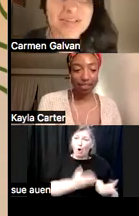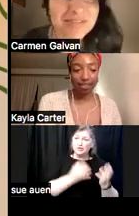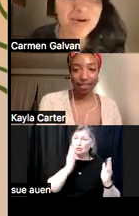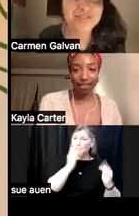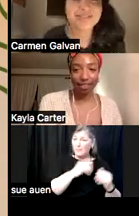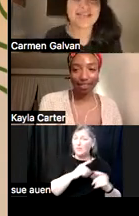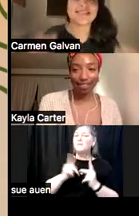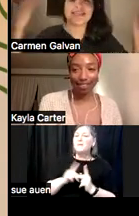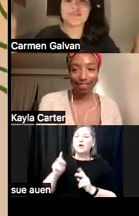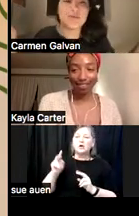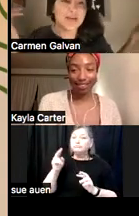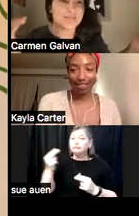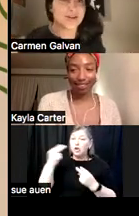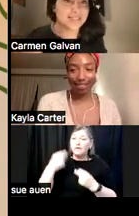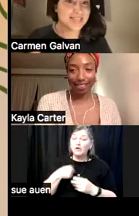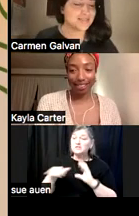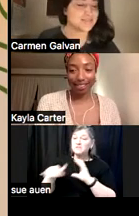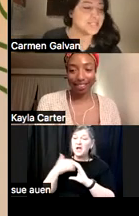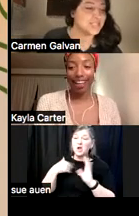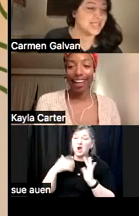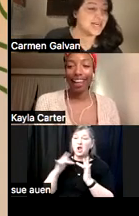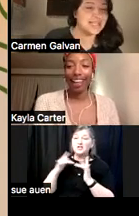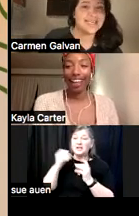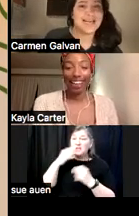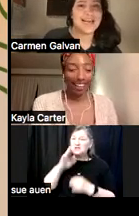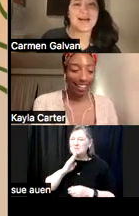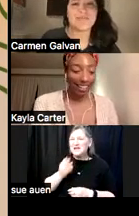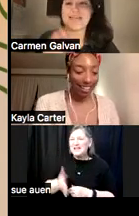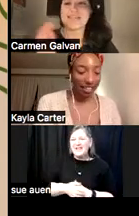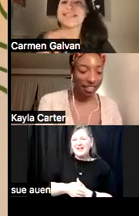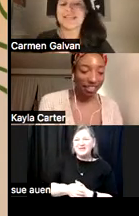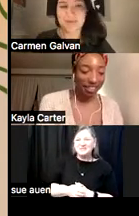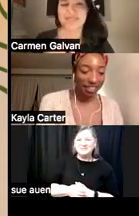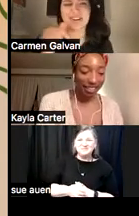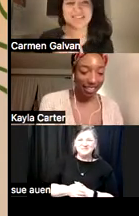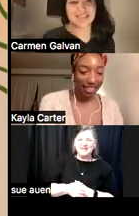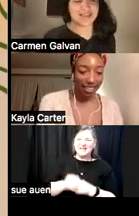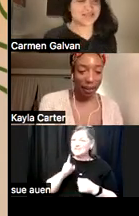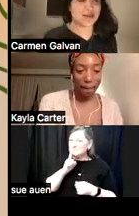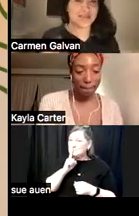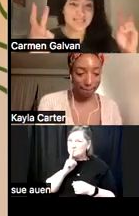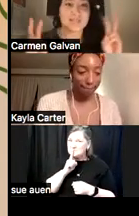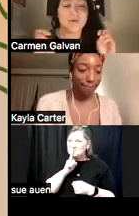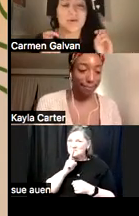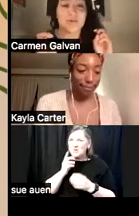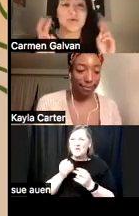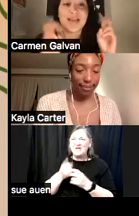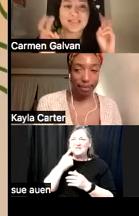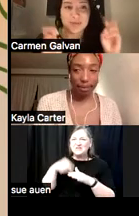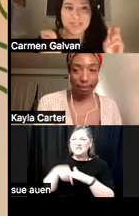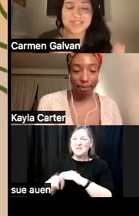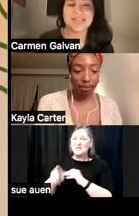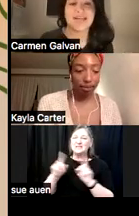folks are looking for, send us an email. We'll have our contact information there. It's a sneaky way for us to kind of come in as quote